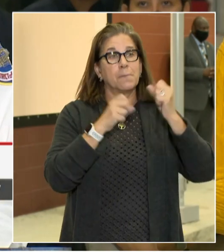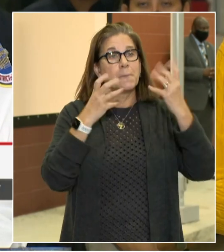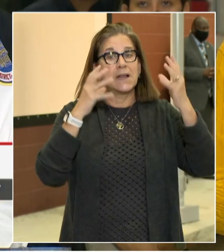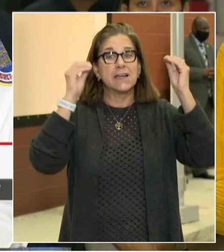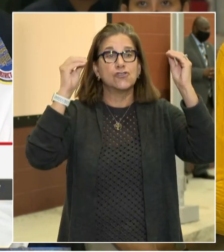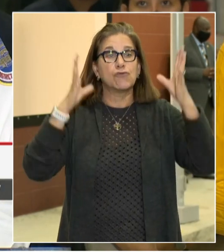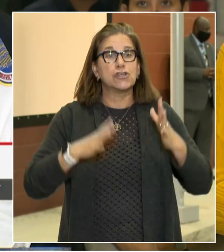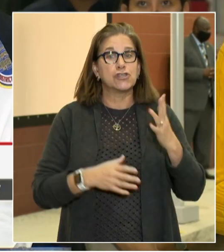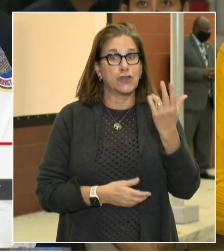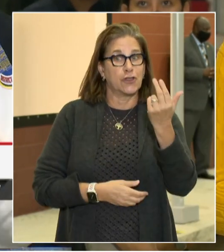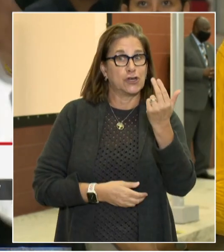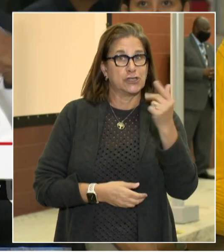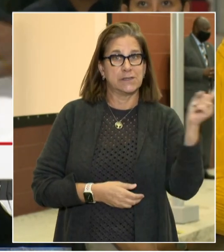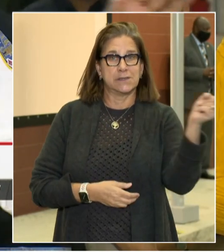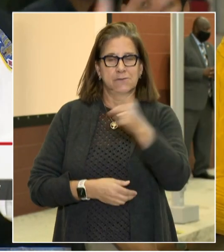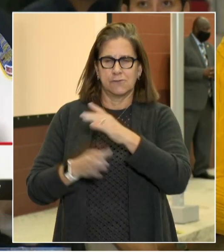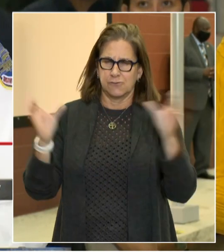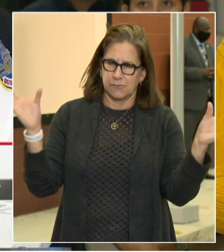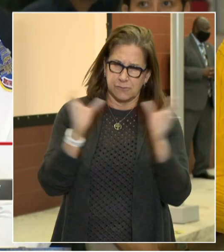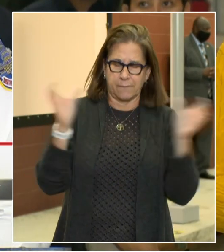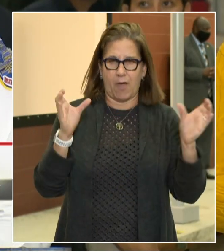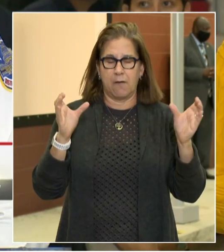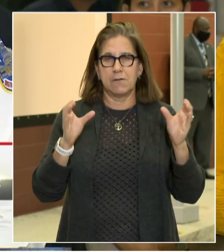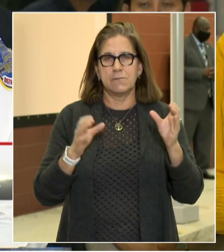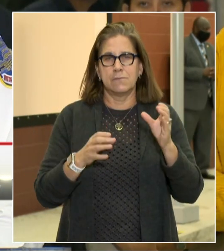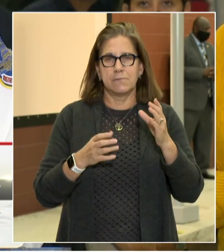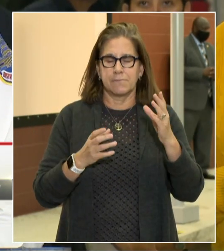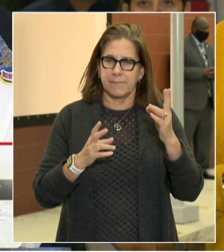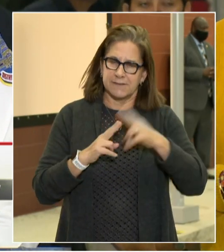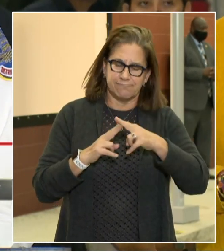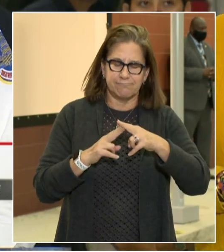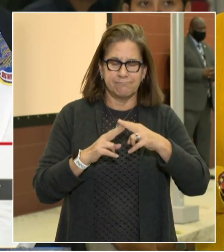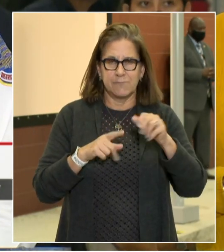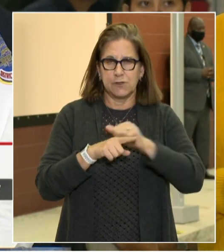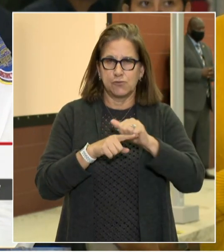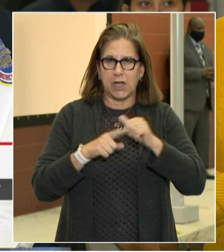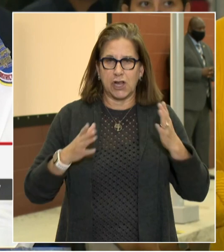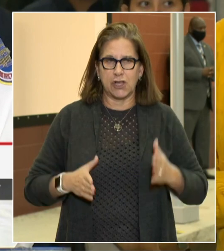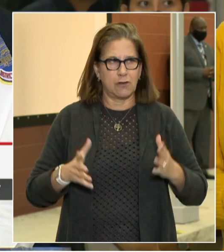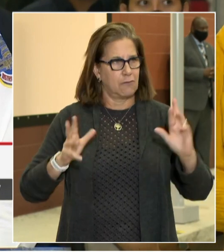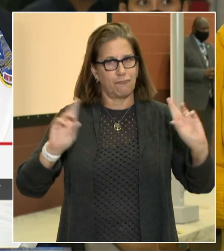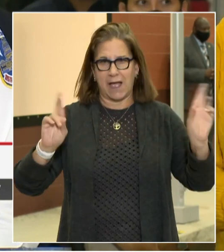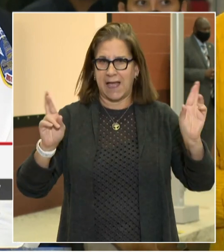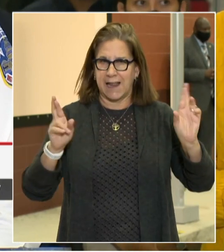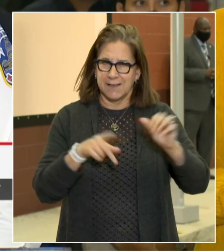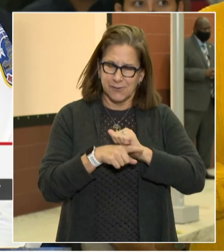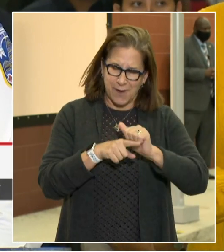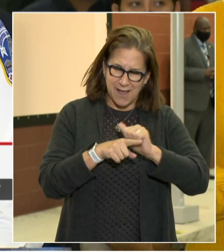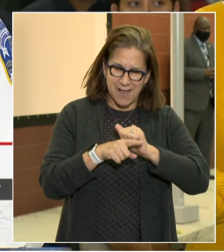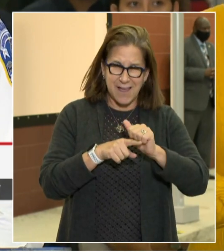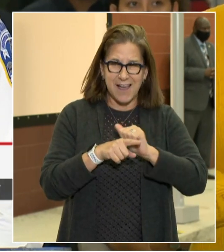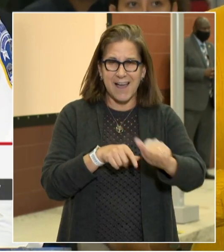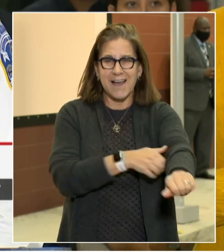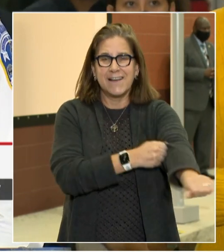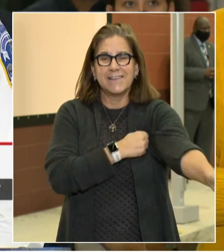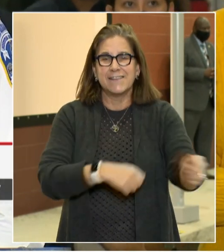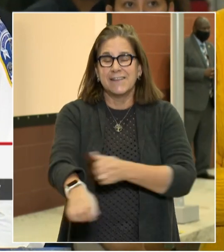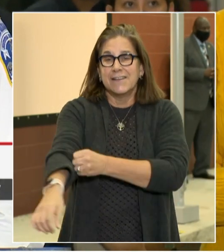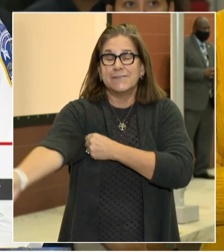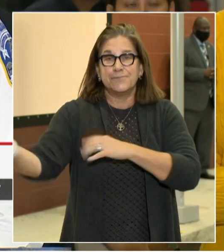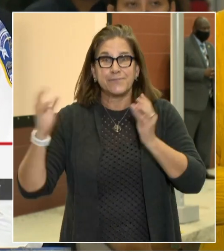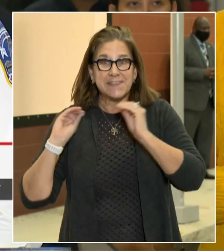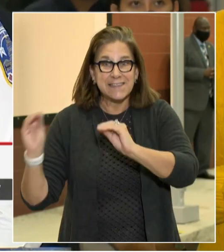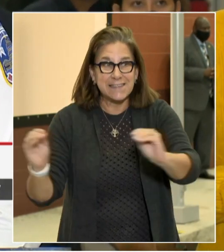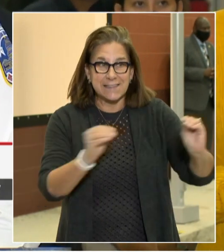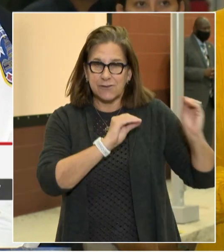who are trained to do this training. So we want to go, all out and make sure our entire department. I think the keynote here is, we started back